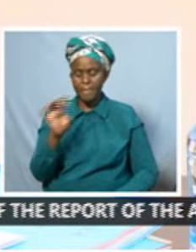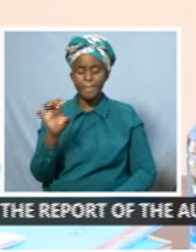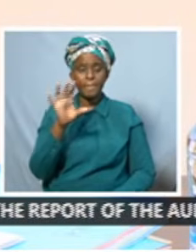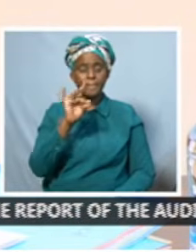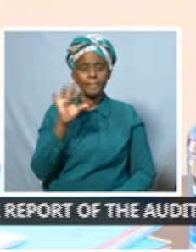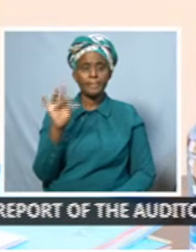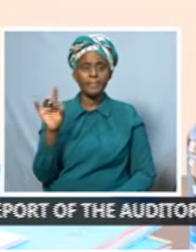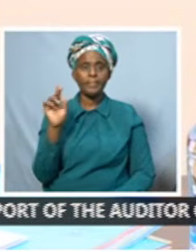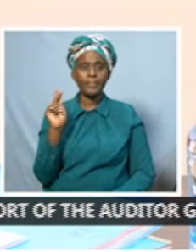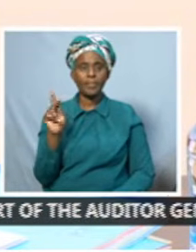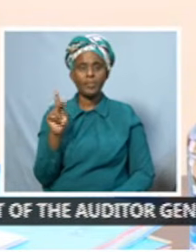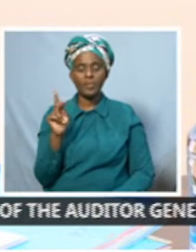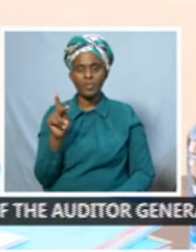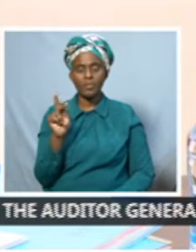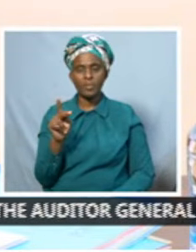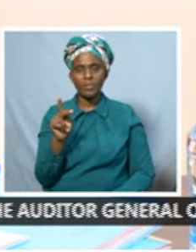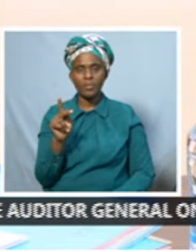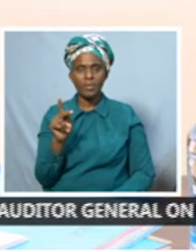1,354,888 kwacha